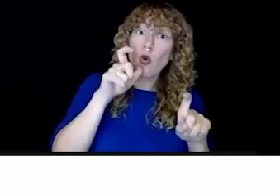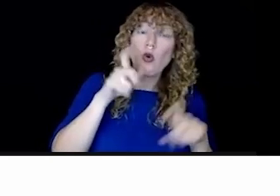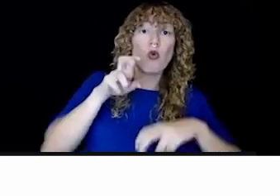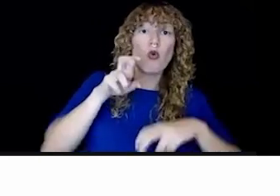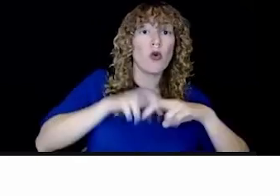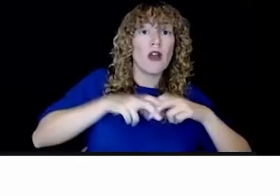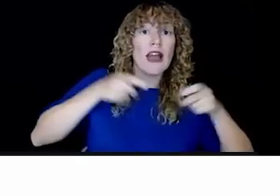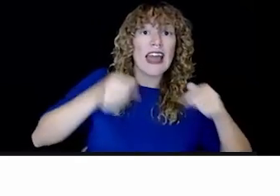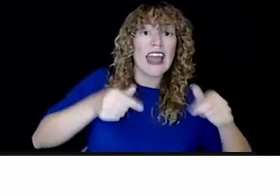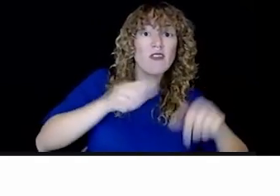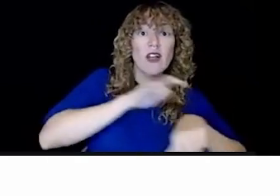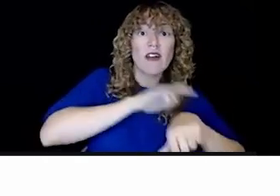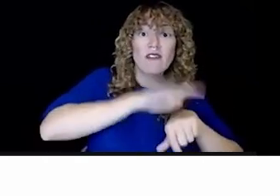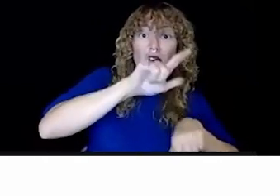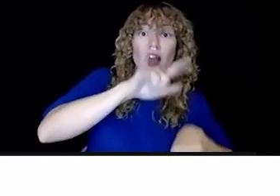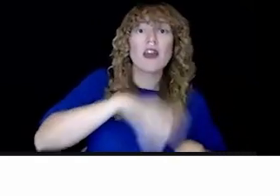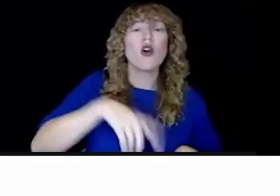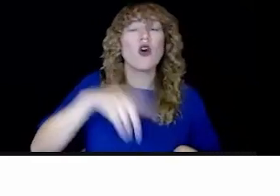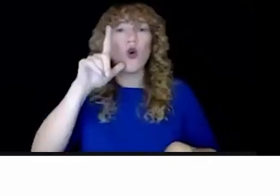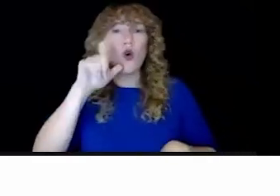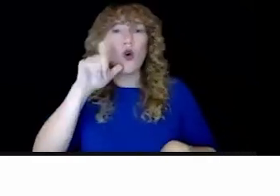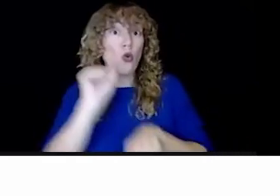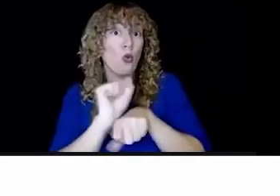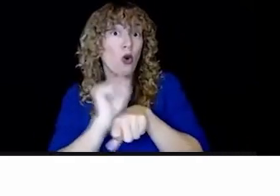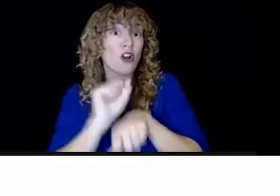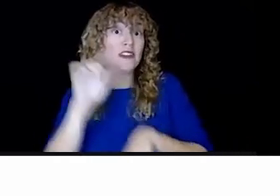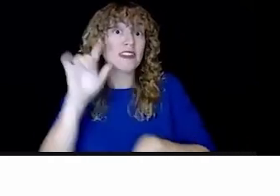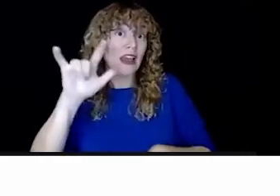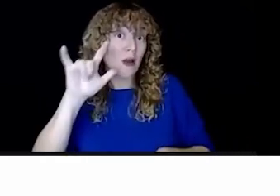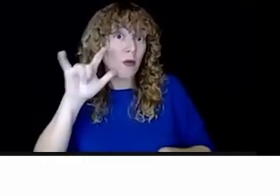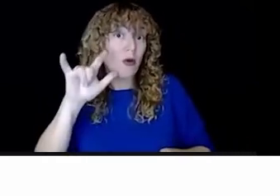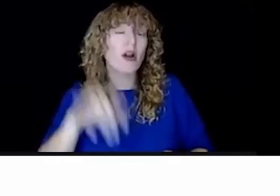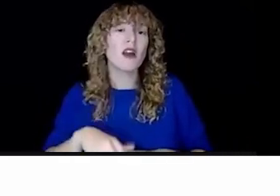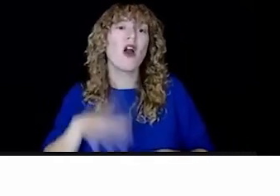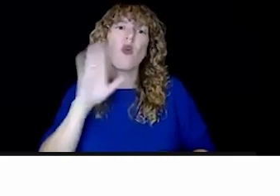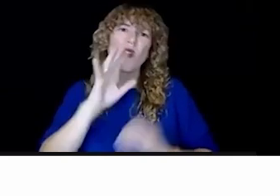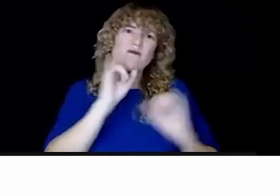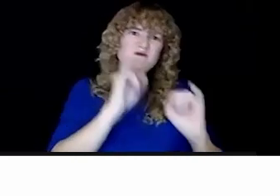or for airlines, doing interviews with those people,